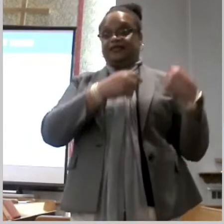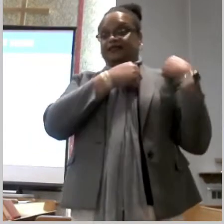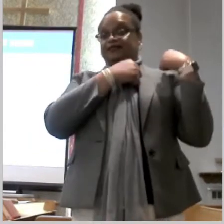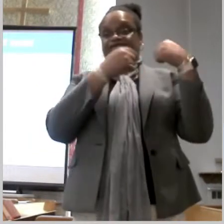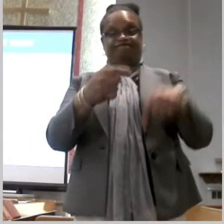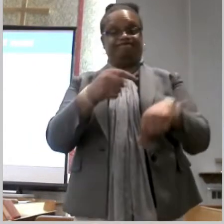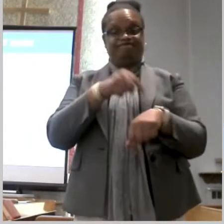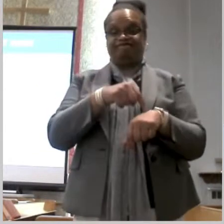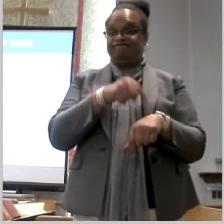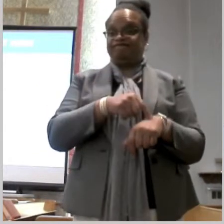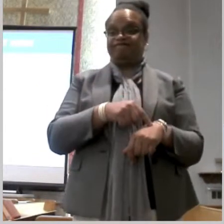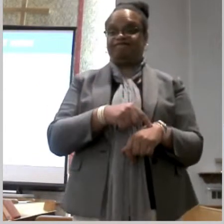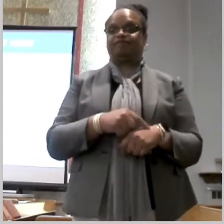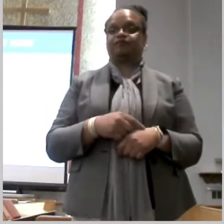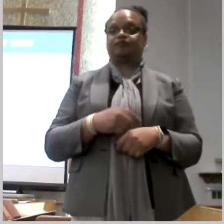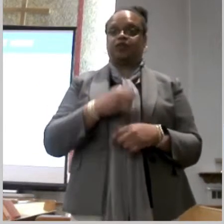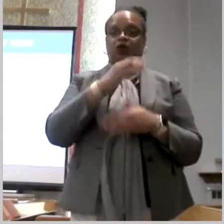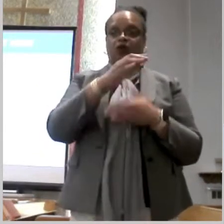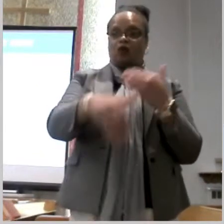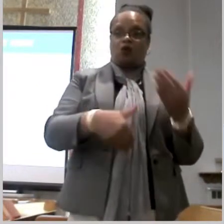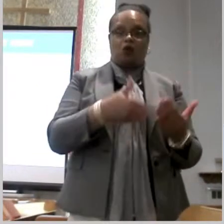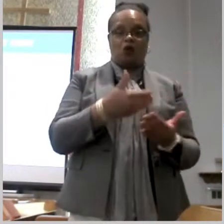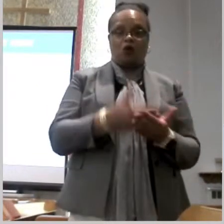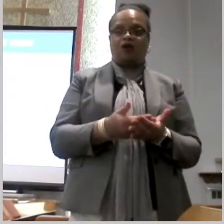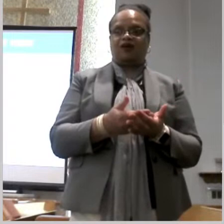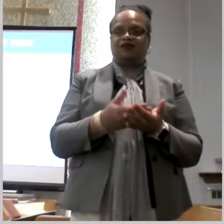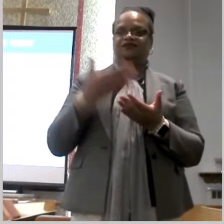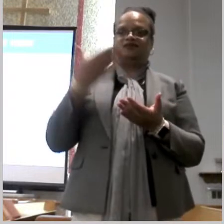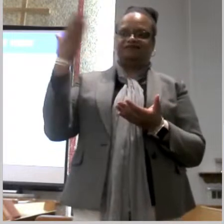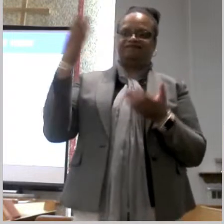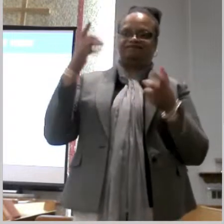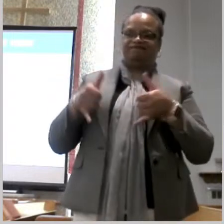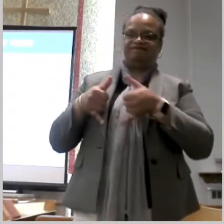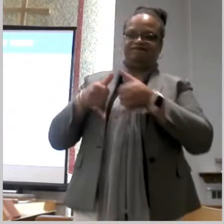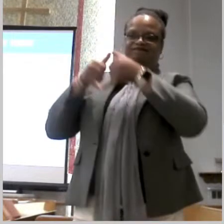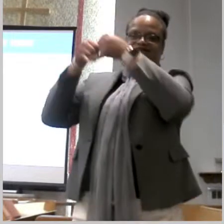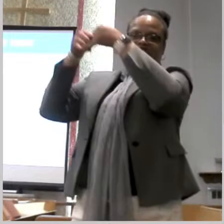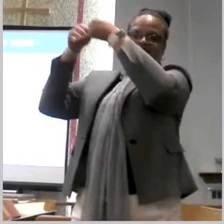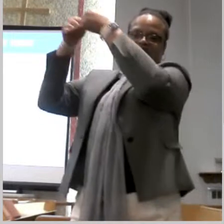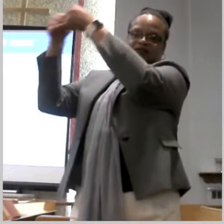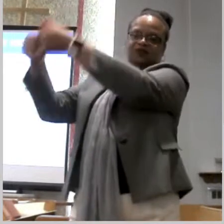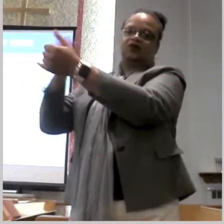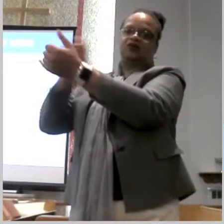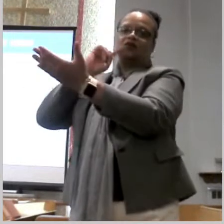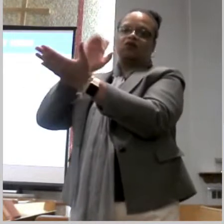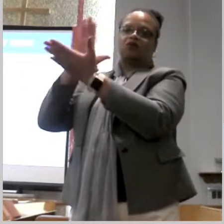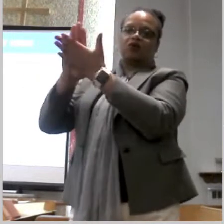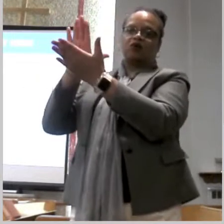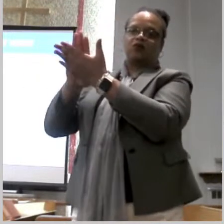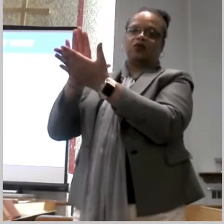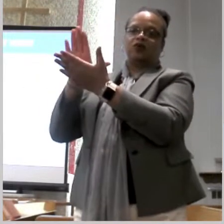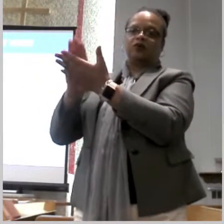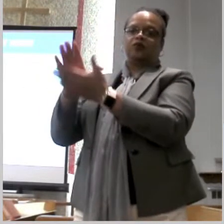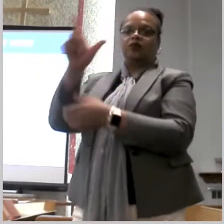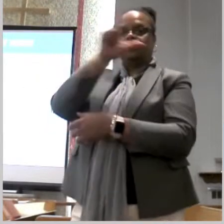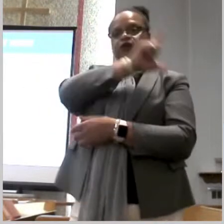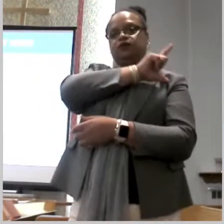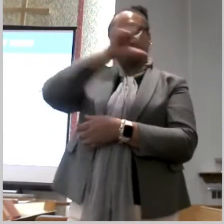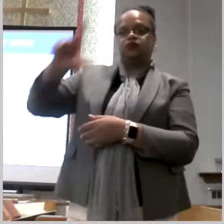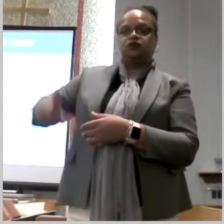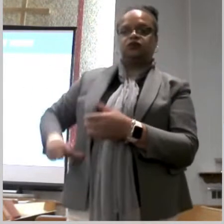Lord, throughout the endless ages, you will be crowned